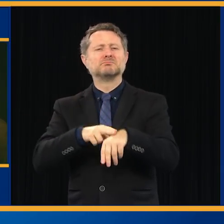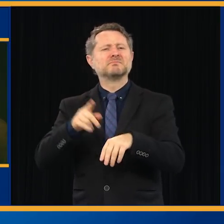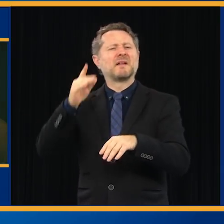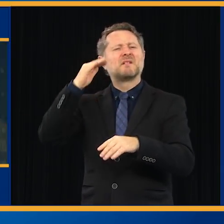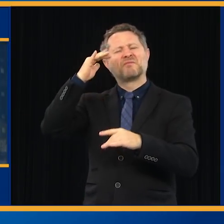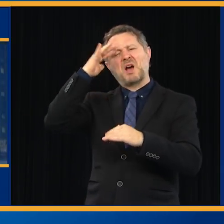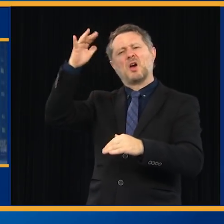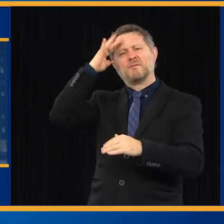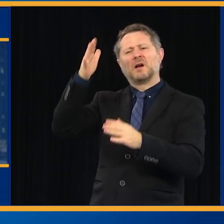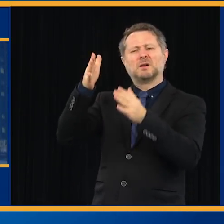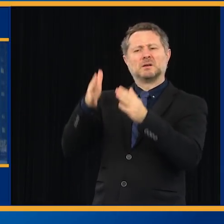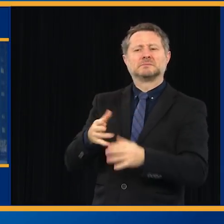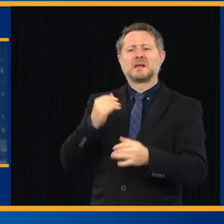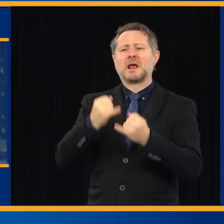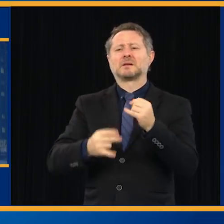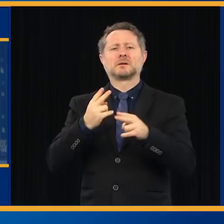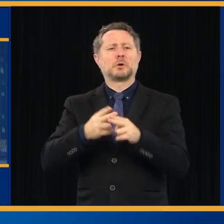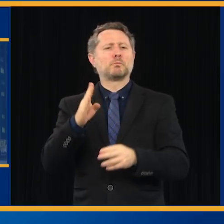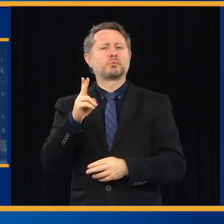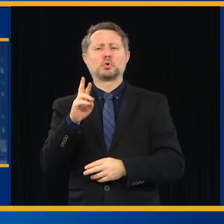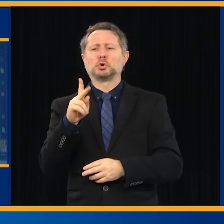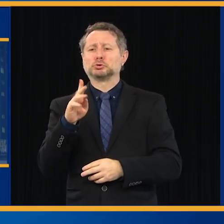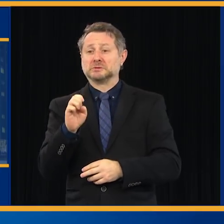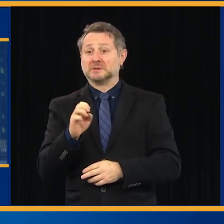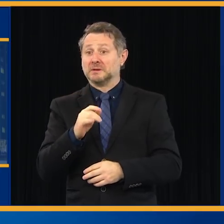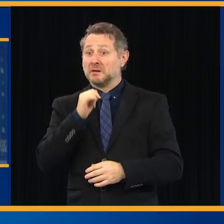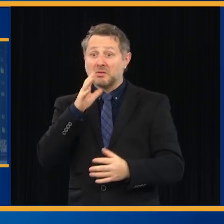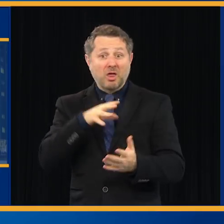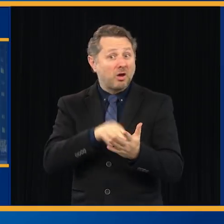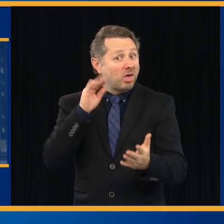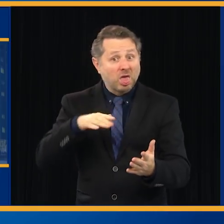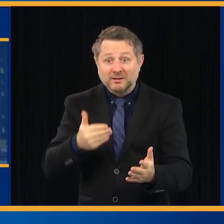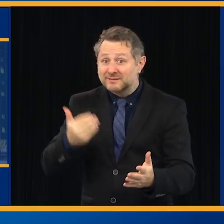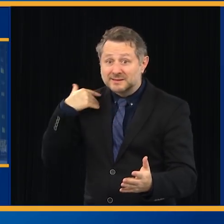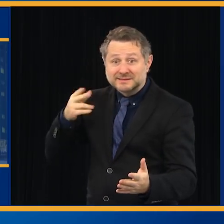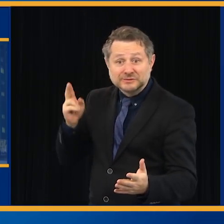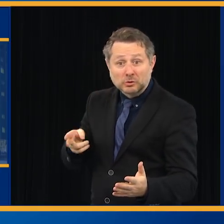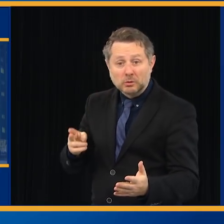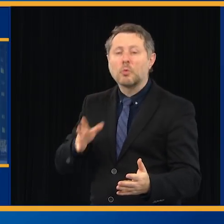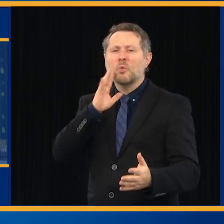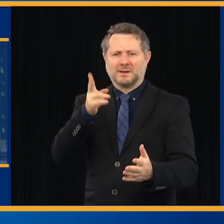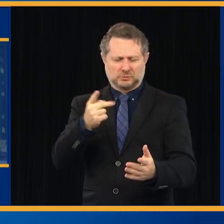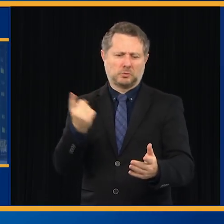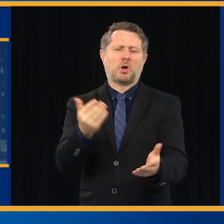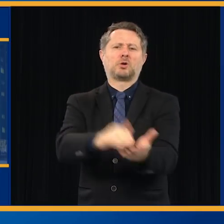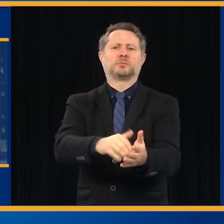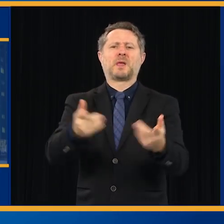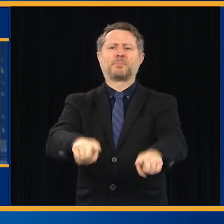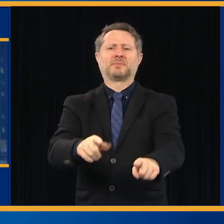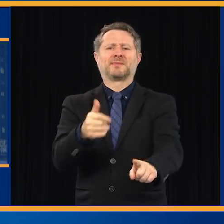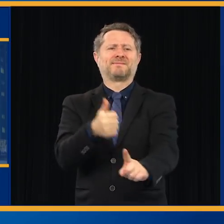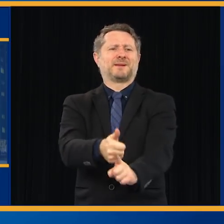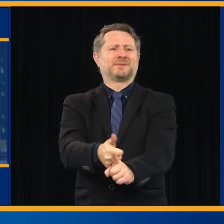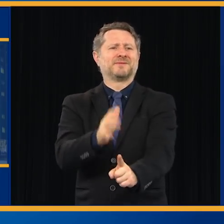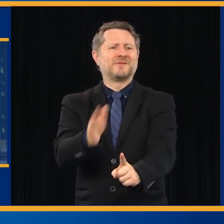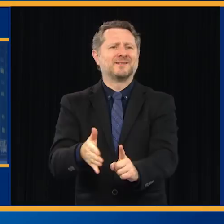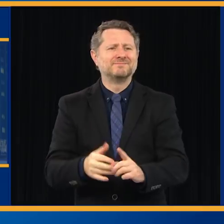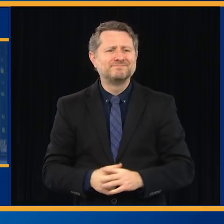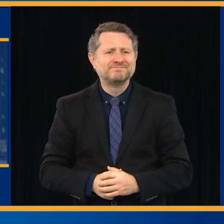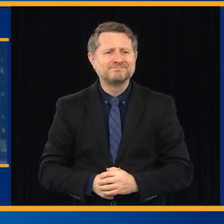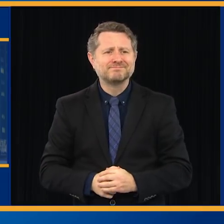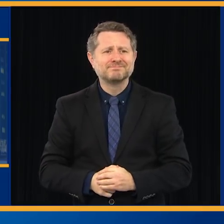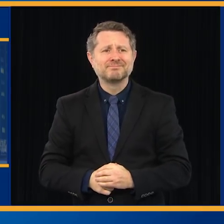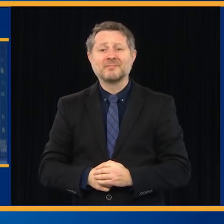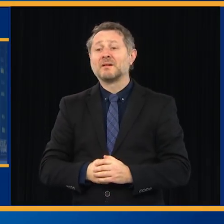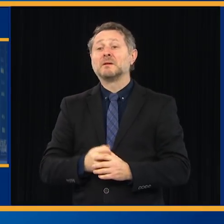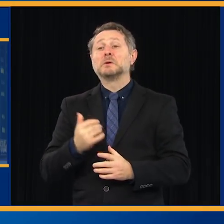are doomed to repeat it. Wise words. The macro questions, bigger than